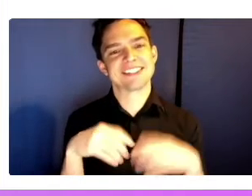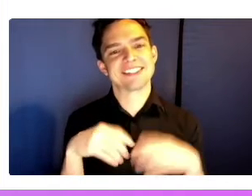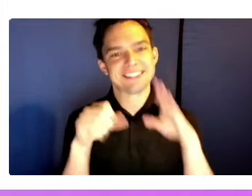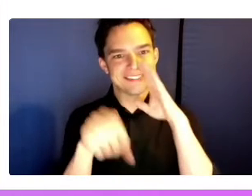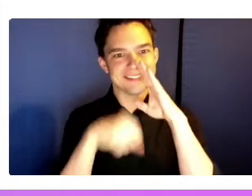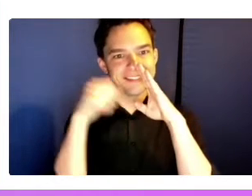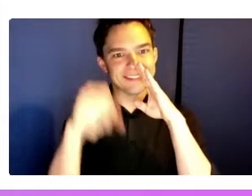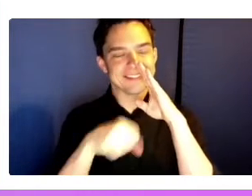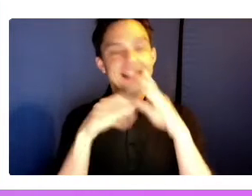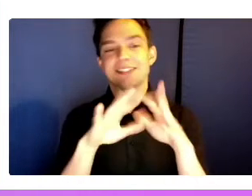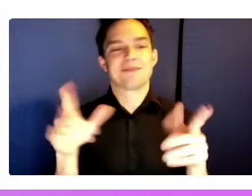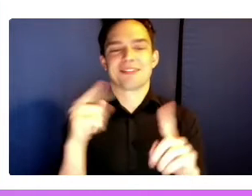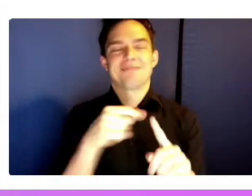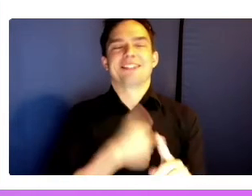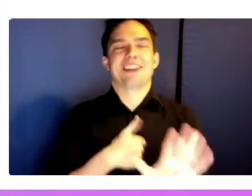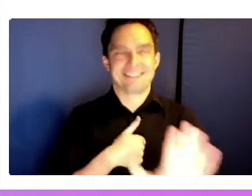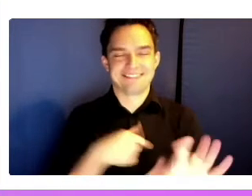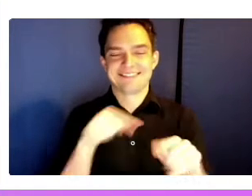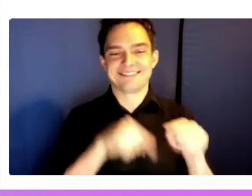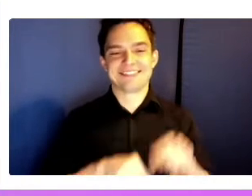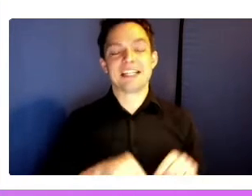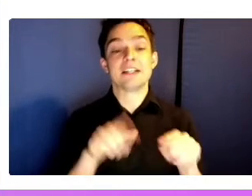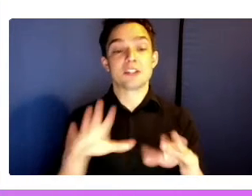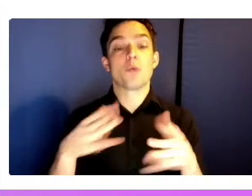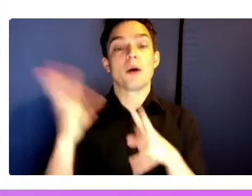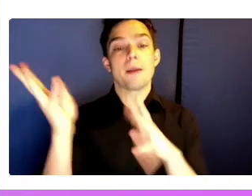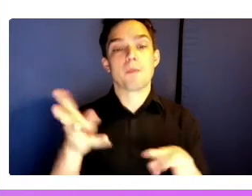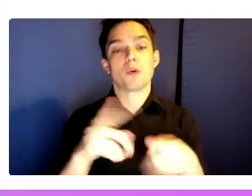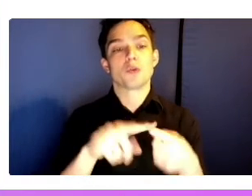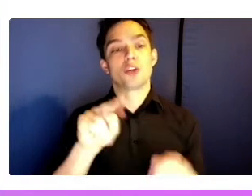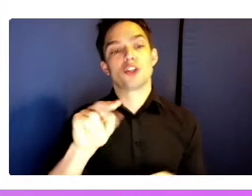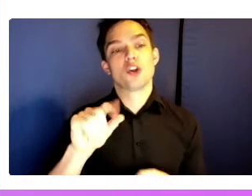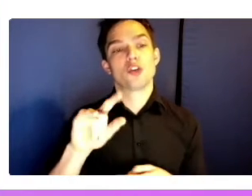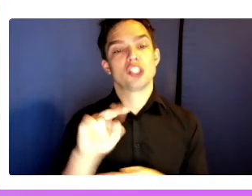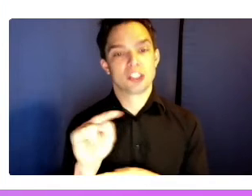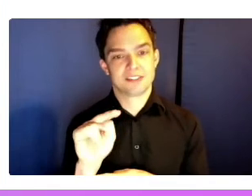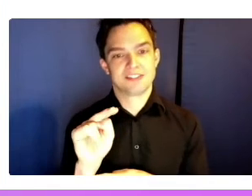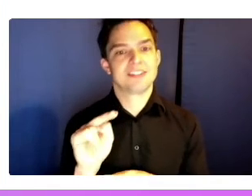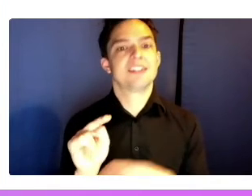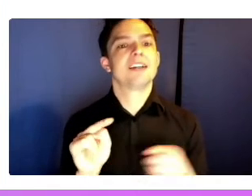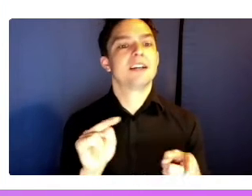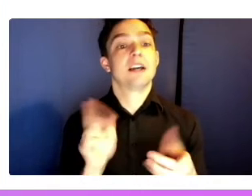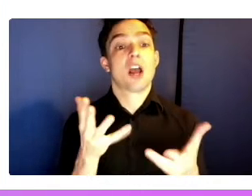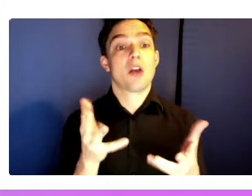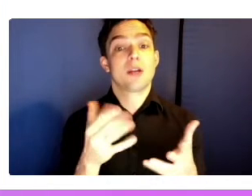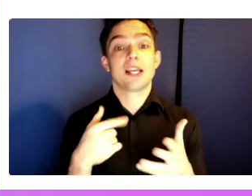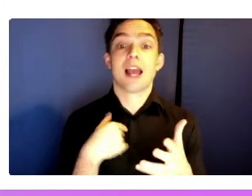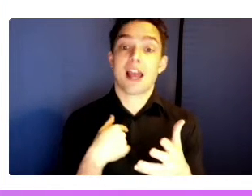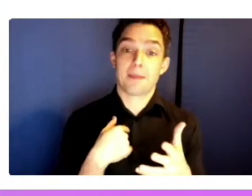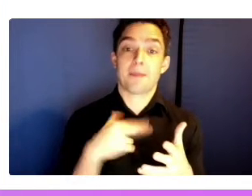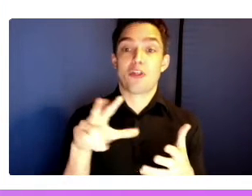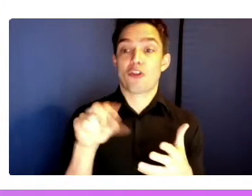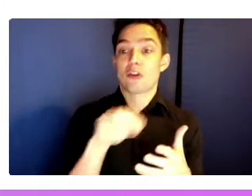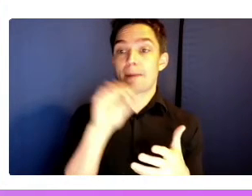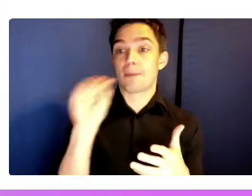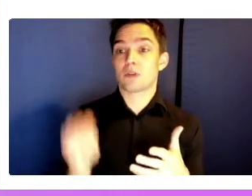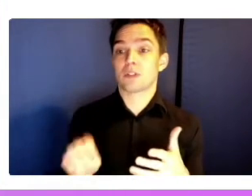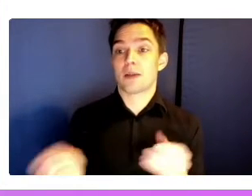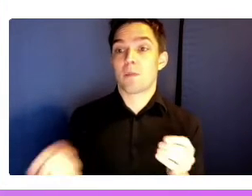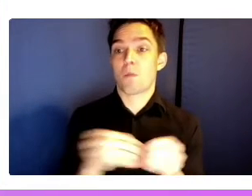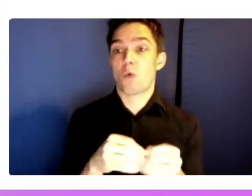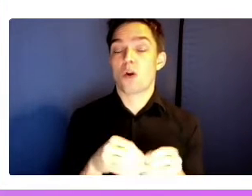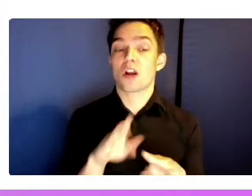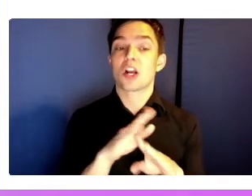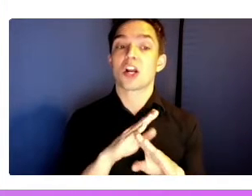I'm sorry. So let's import it into Notion. And already I am 30% more